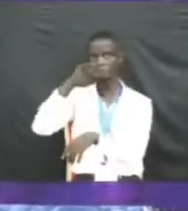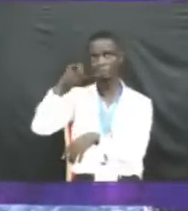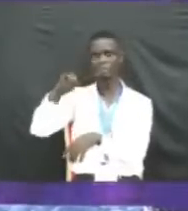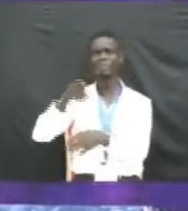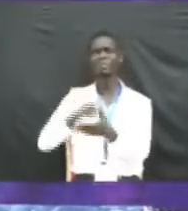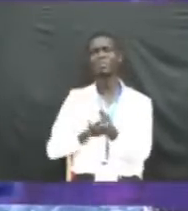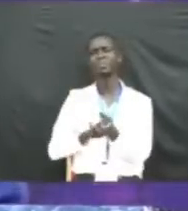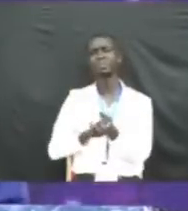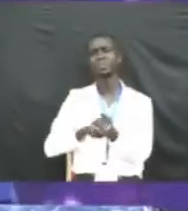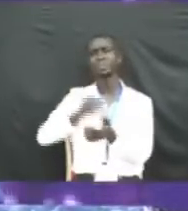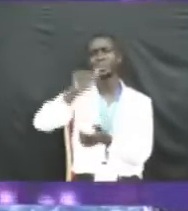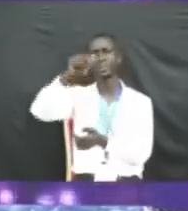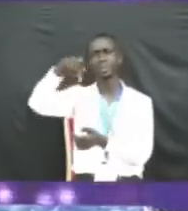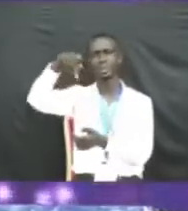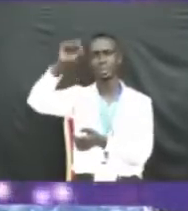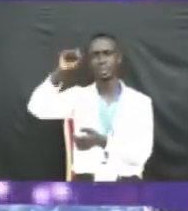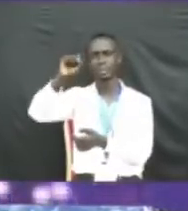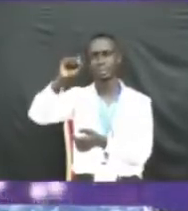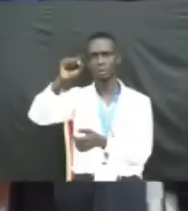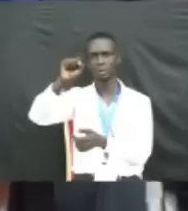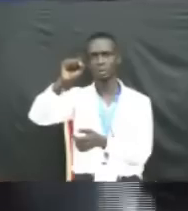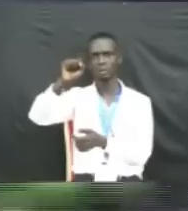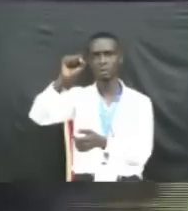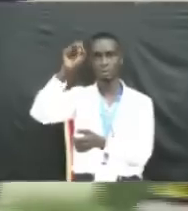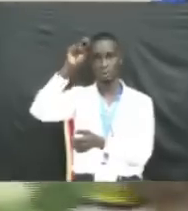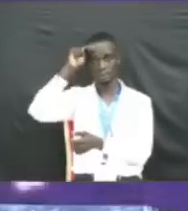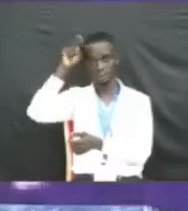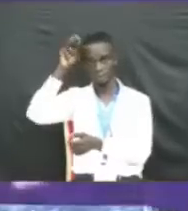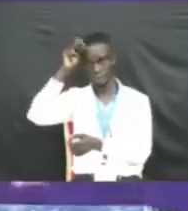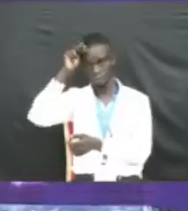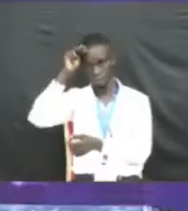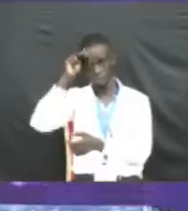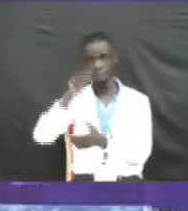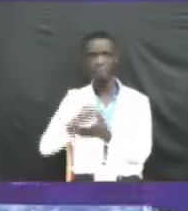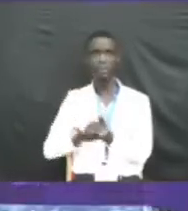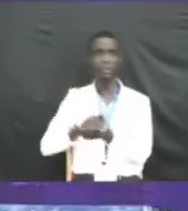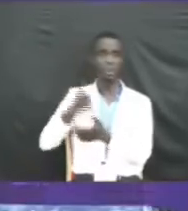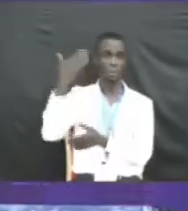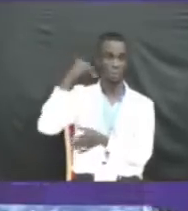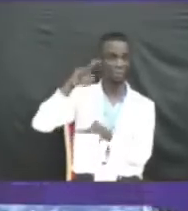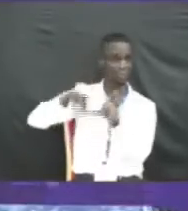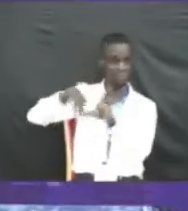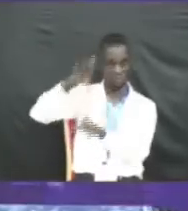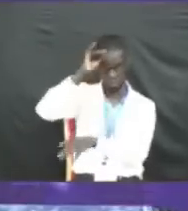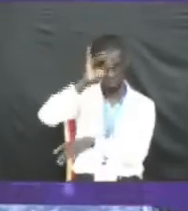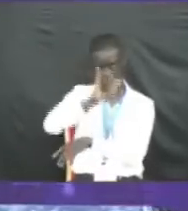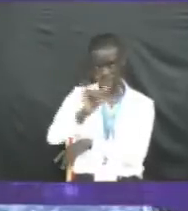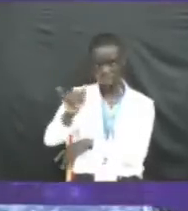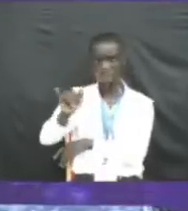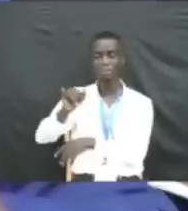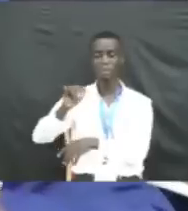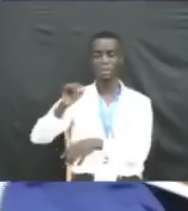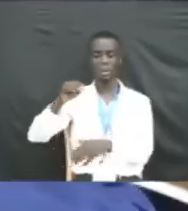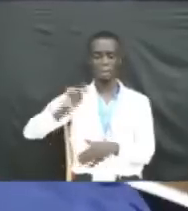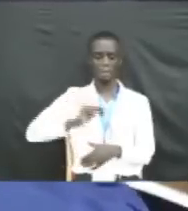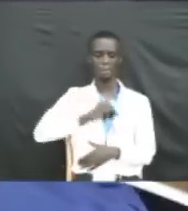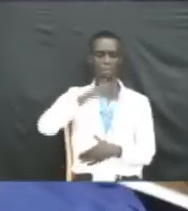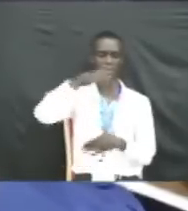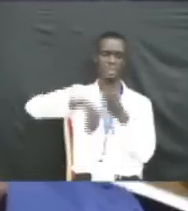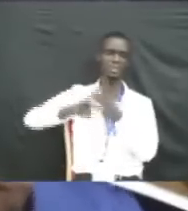Apostle Dr. Michael Kanttomy, the former chairman, members of the executive